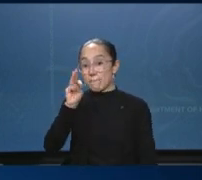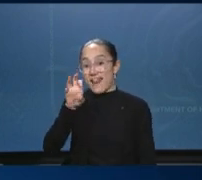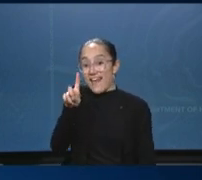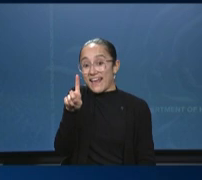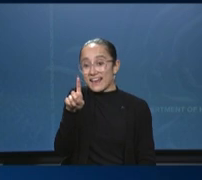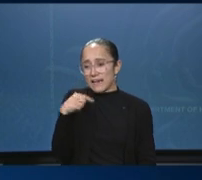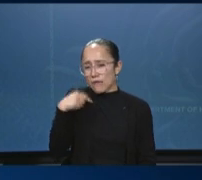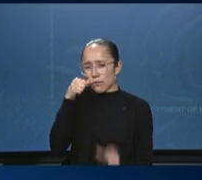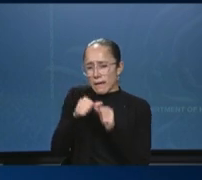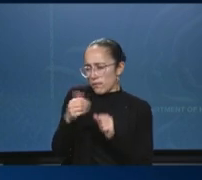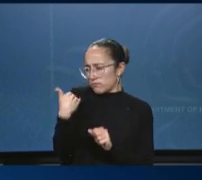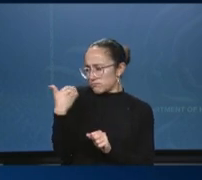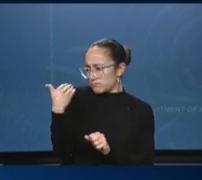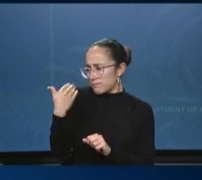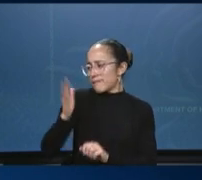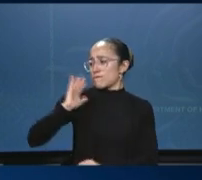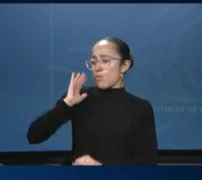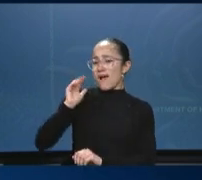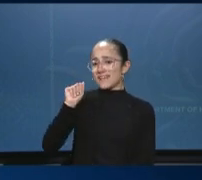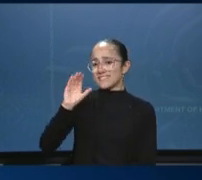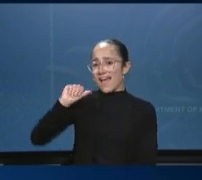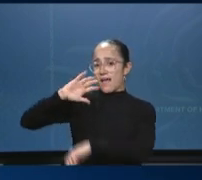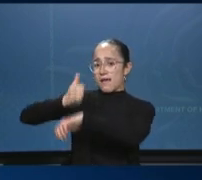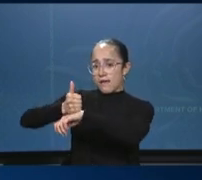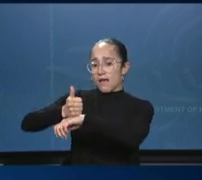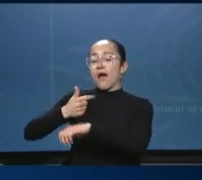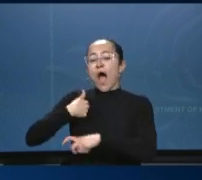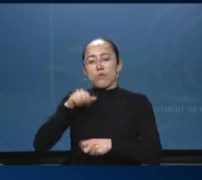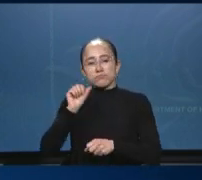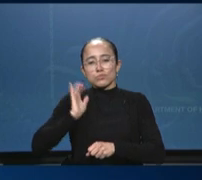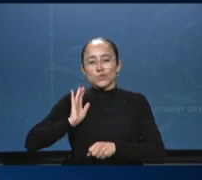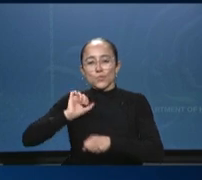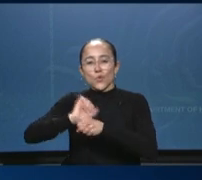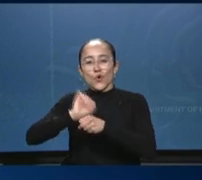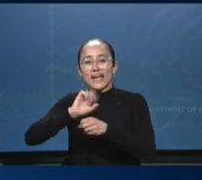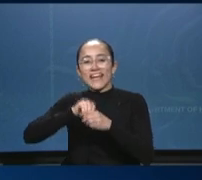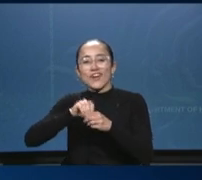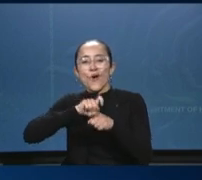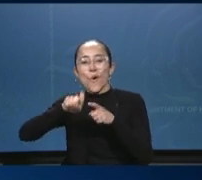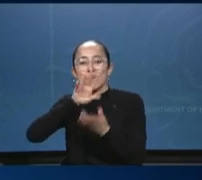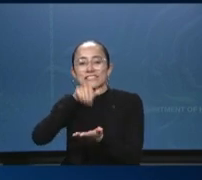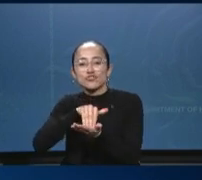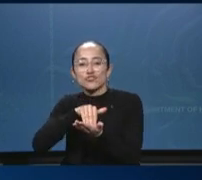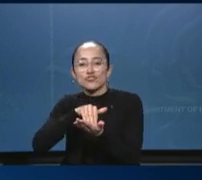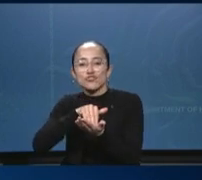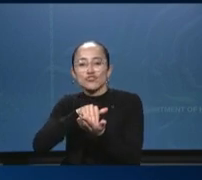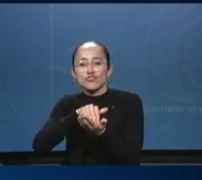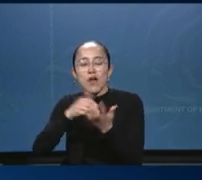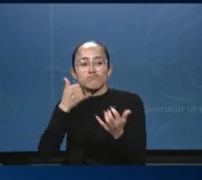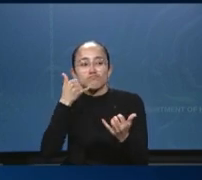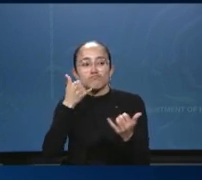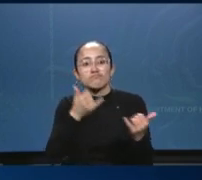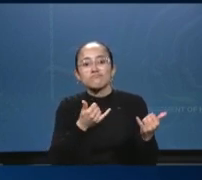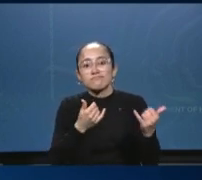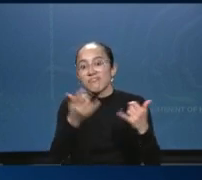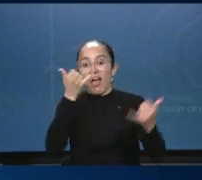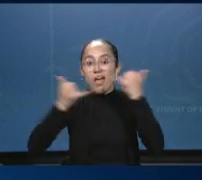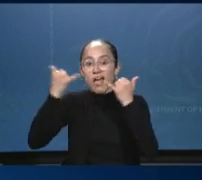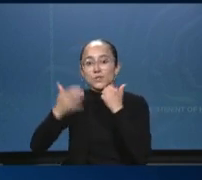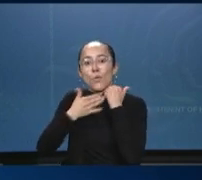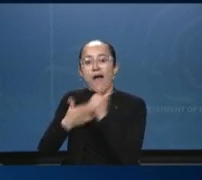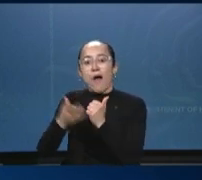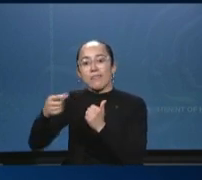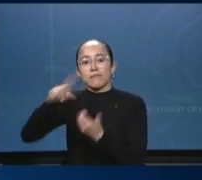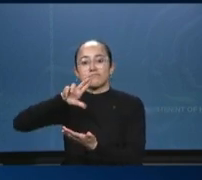ACA working in a call center helping folks enroll in coverage. There was